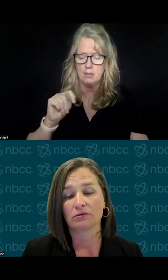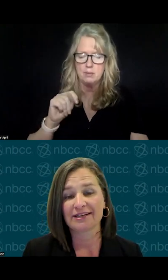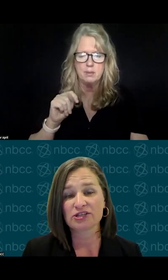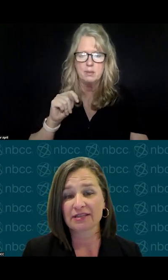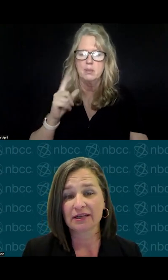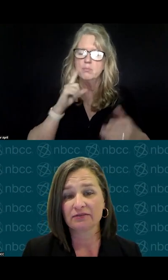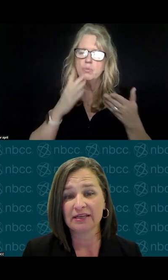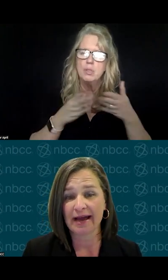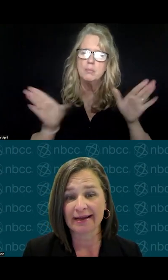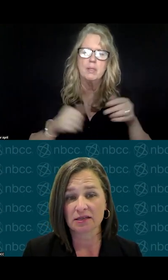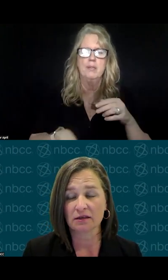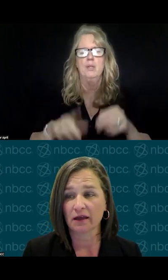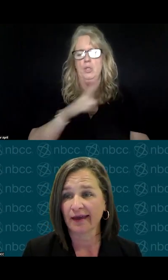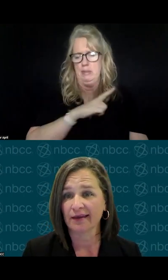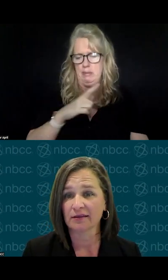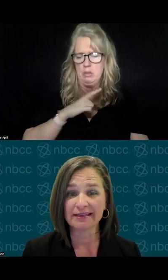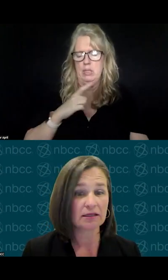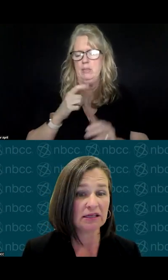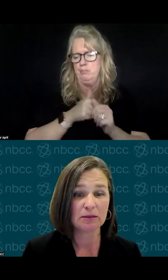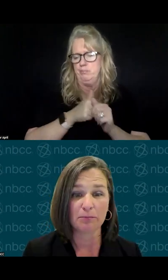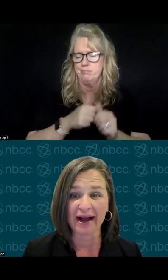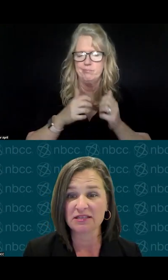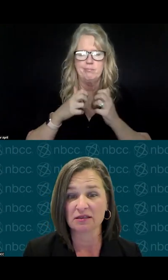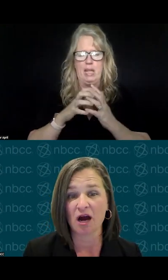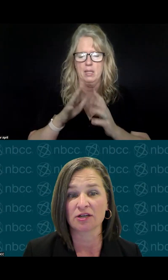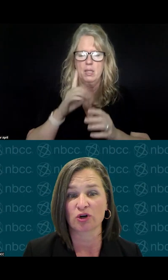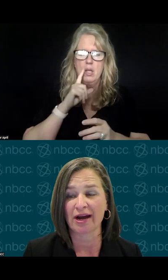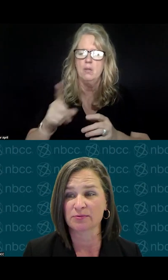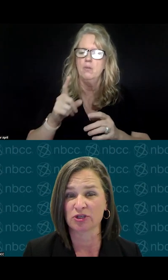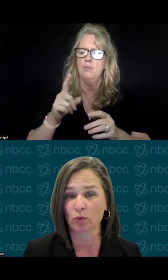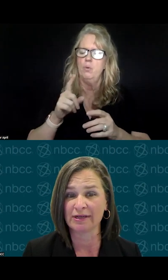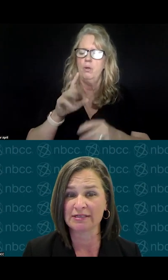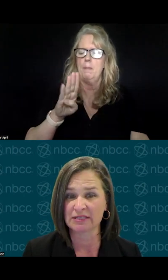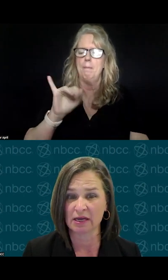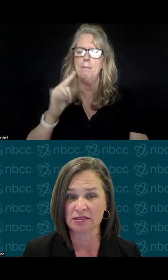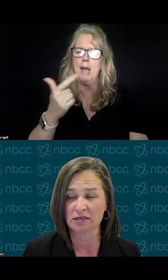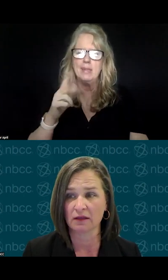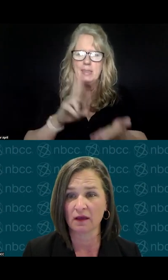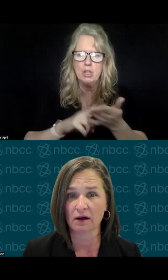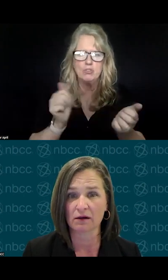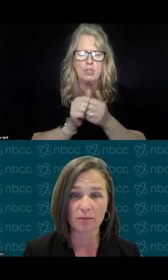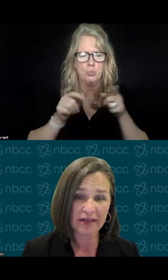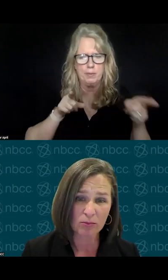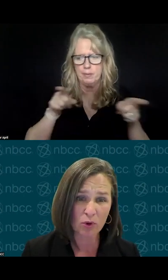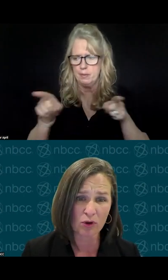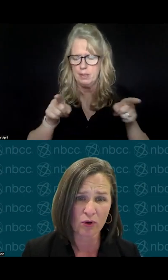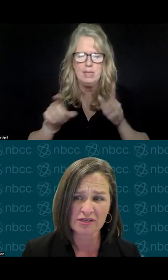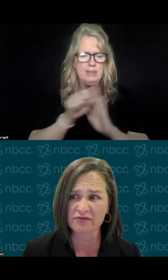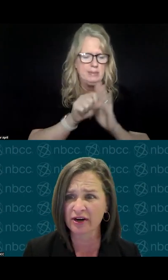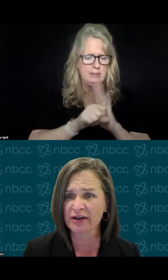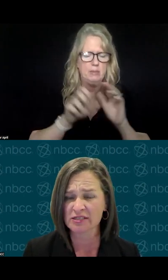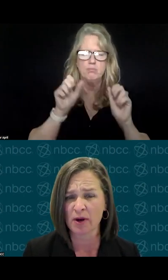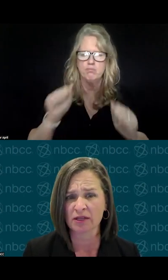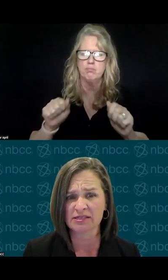are legislatively enacted and legally binding contracts between states, and they're applicable